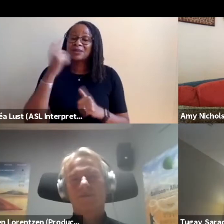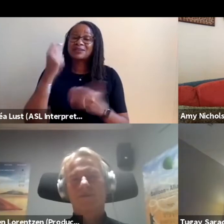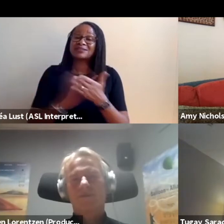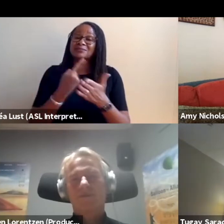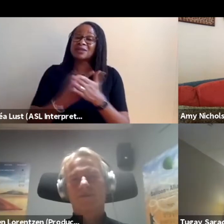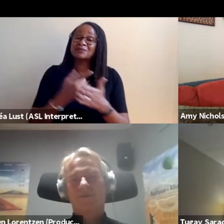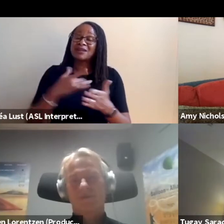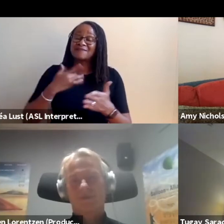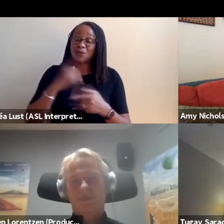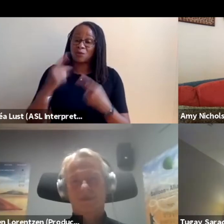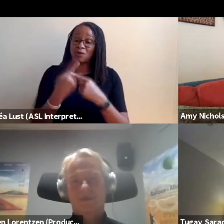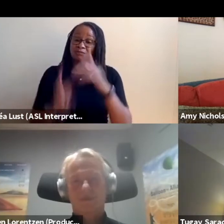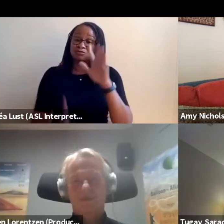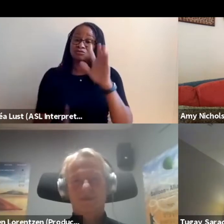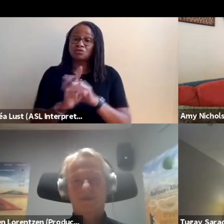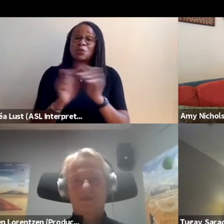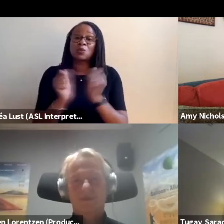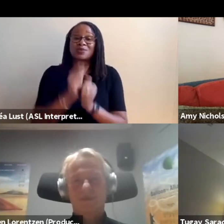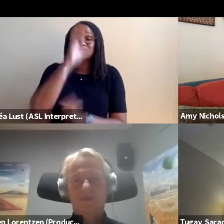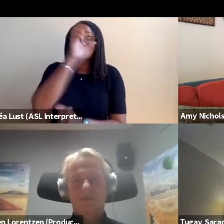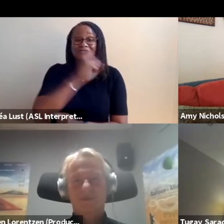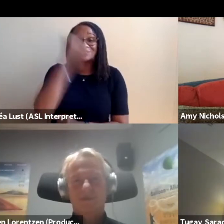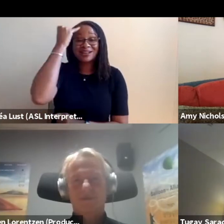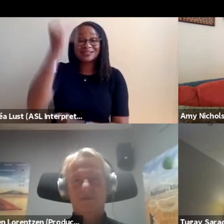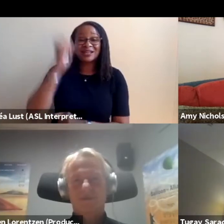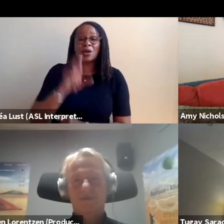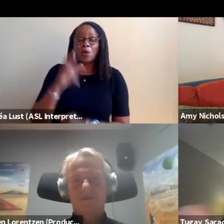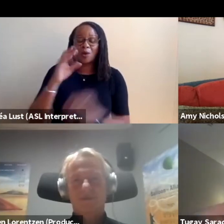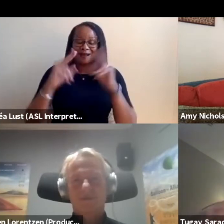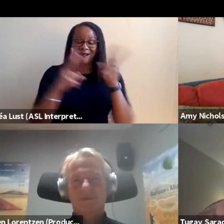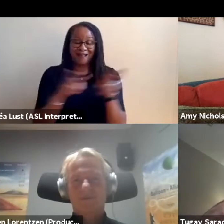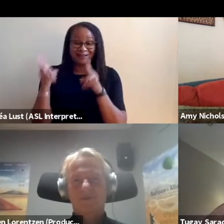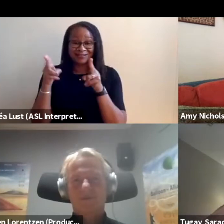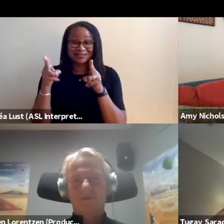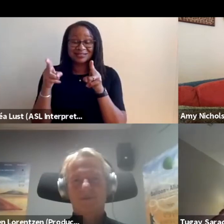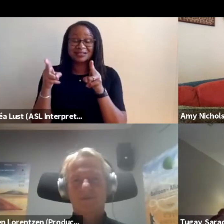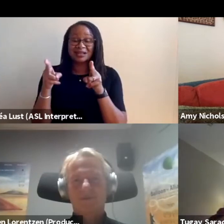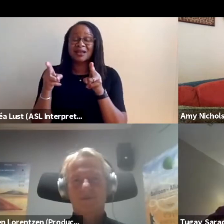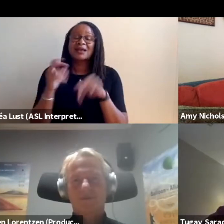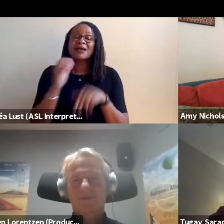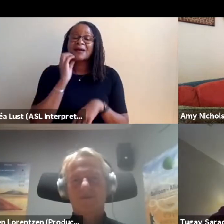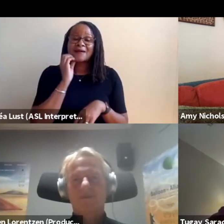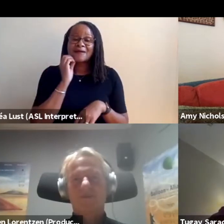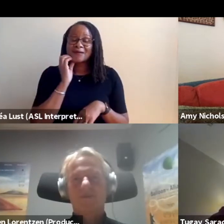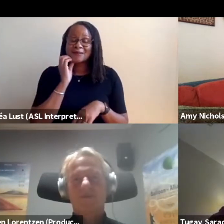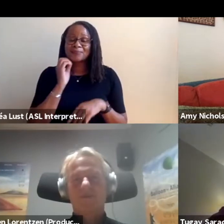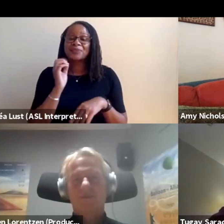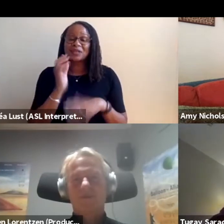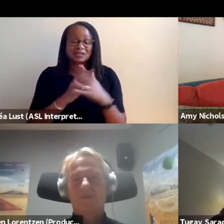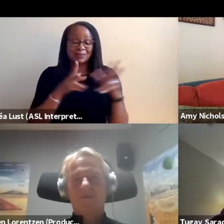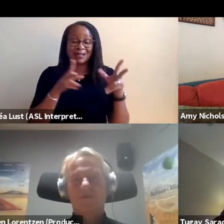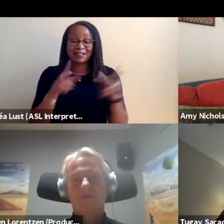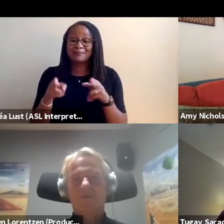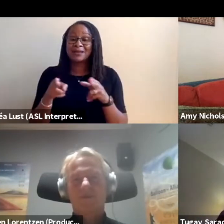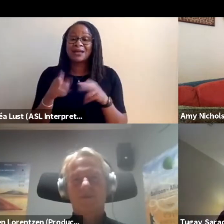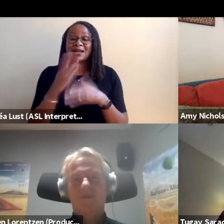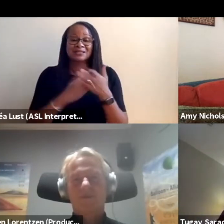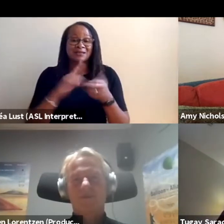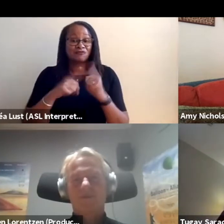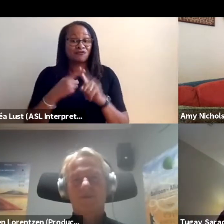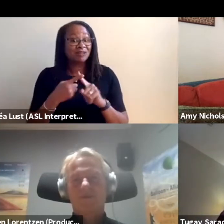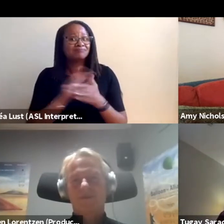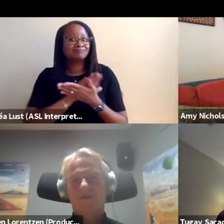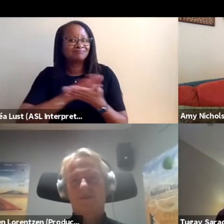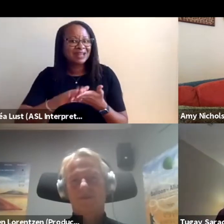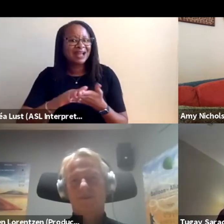with some, strange ideas or some edit, some clips, so friends are very nice. They say,